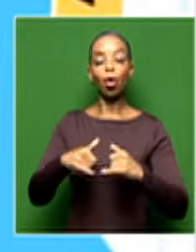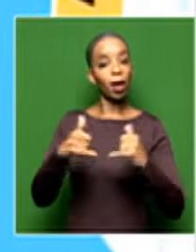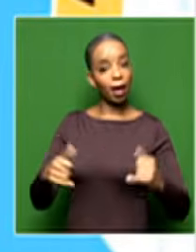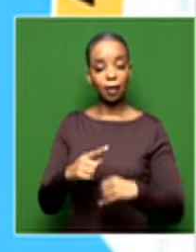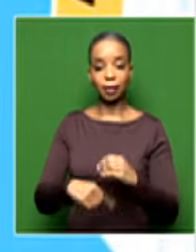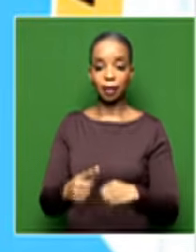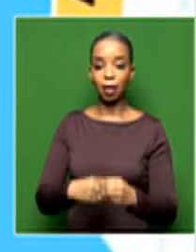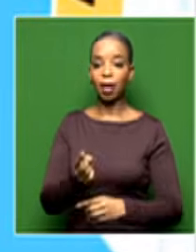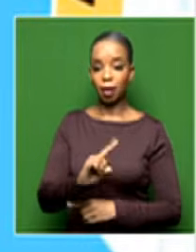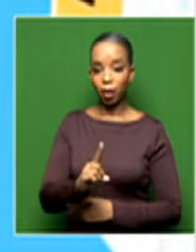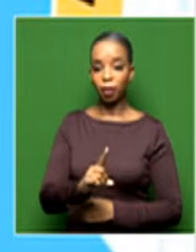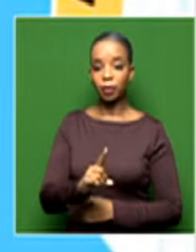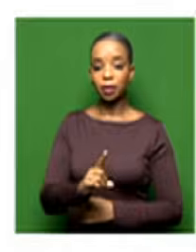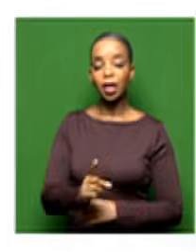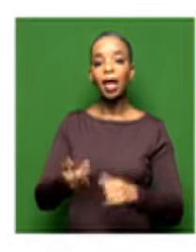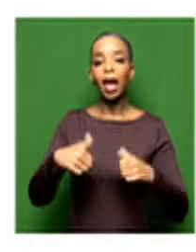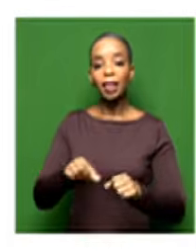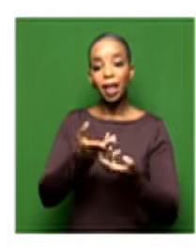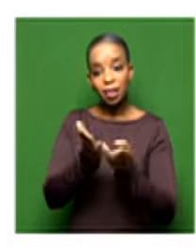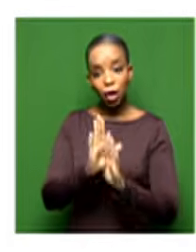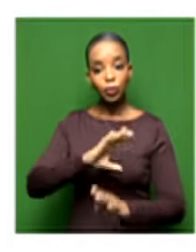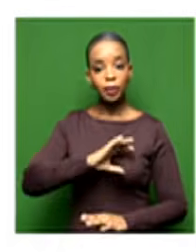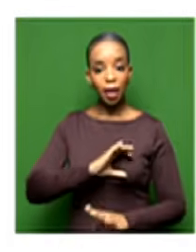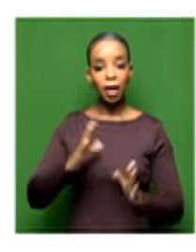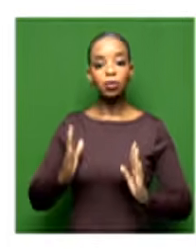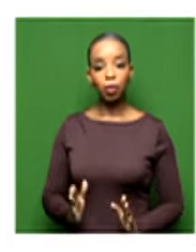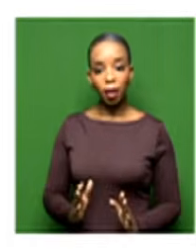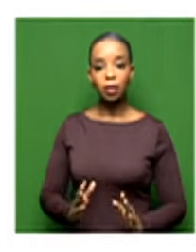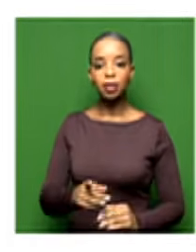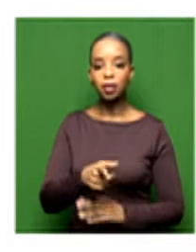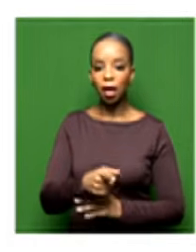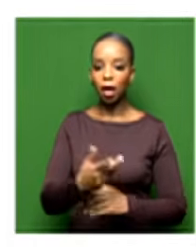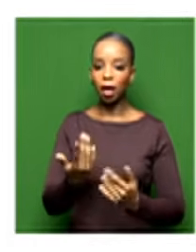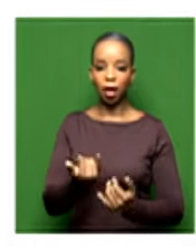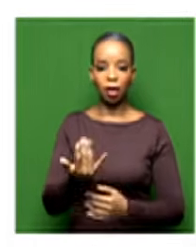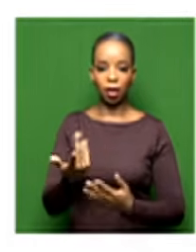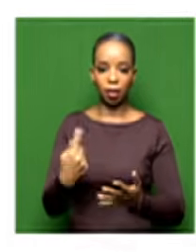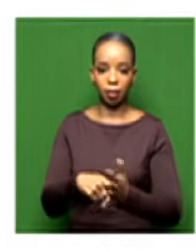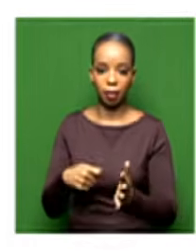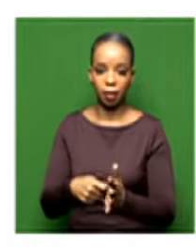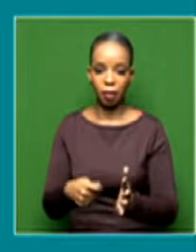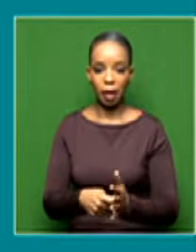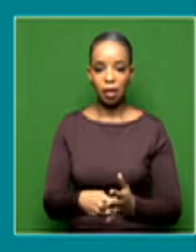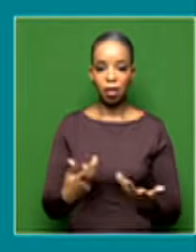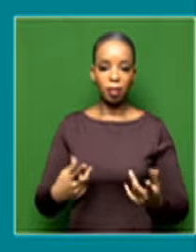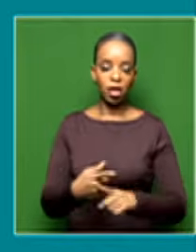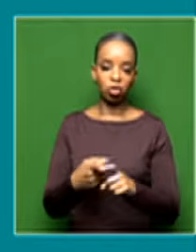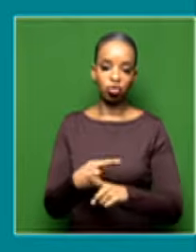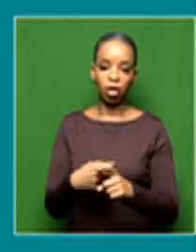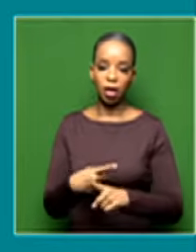to keep and retain those clients and customers. So data mining, obviously, in terms of if I buy a jersey